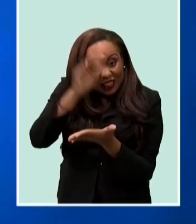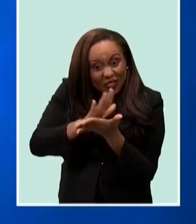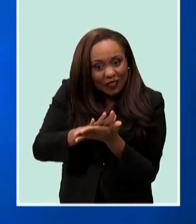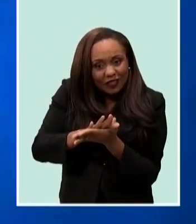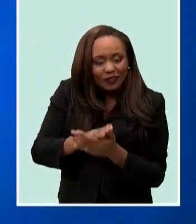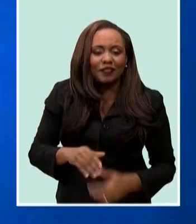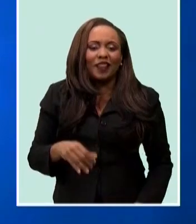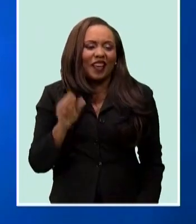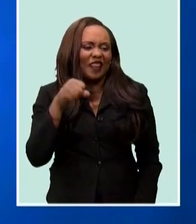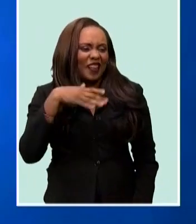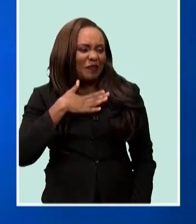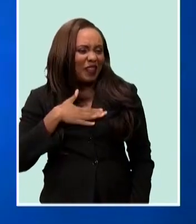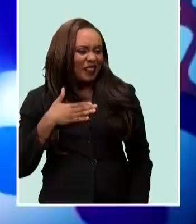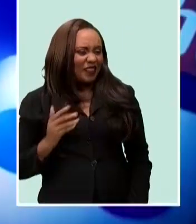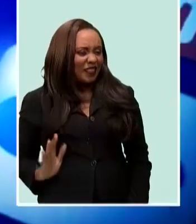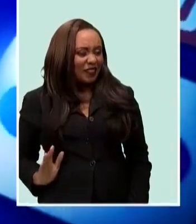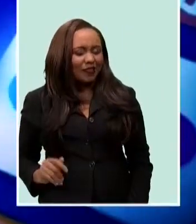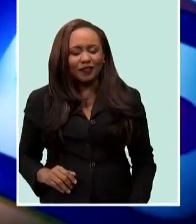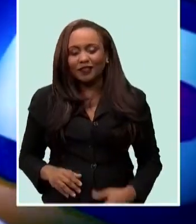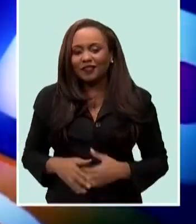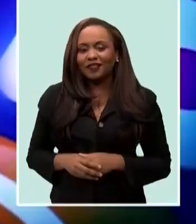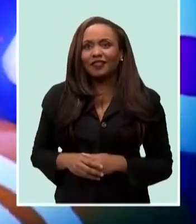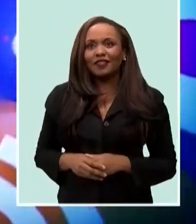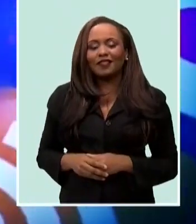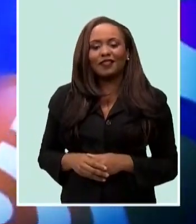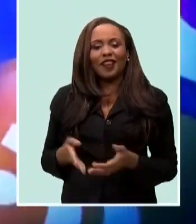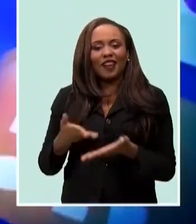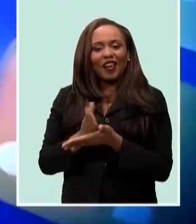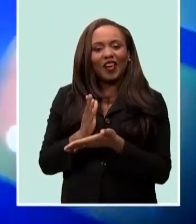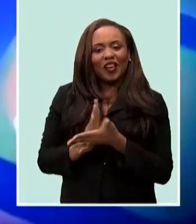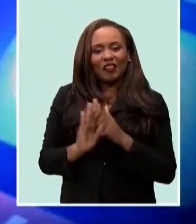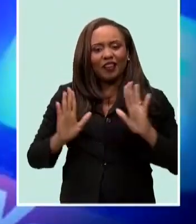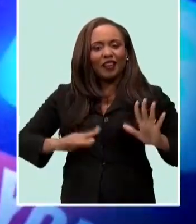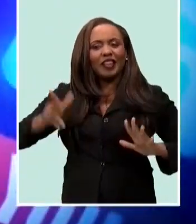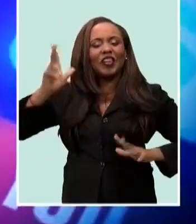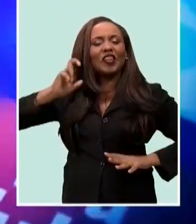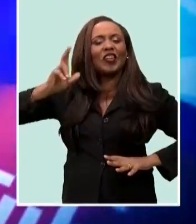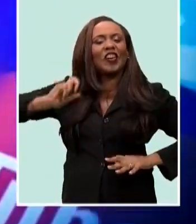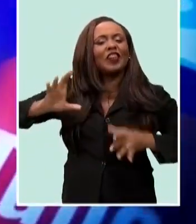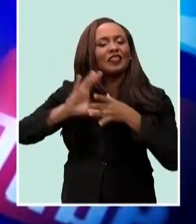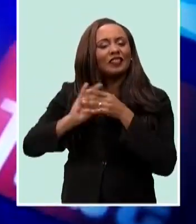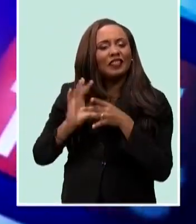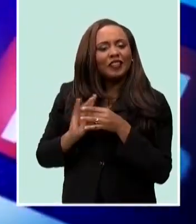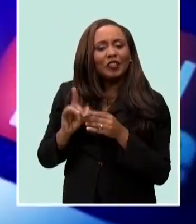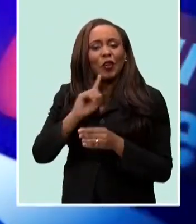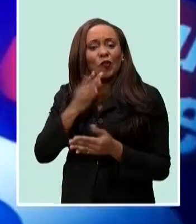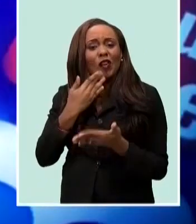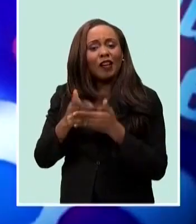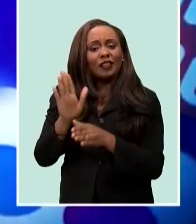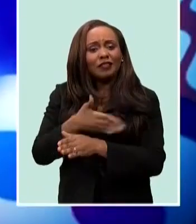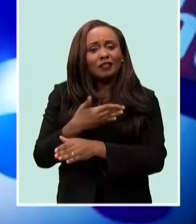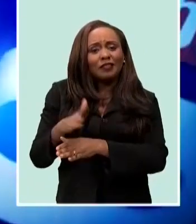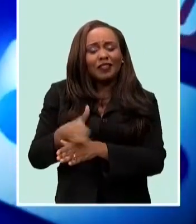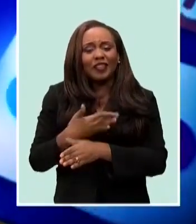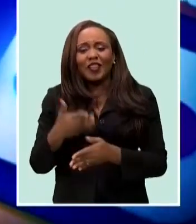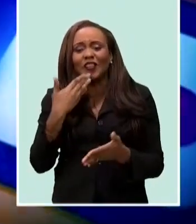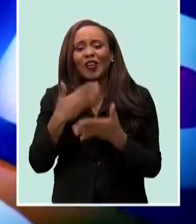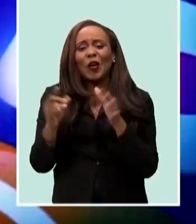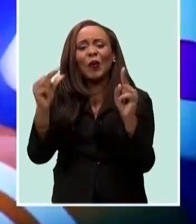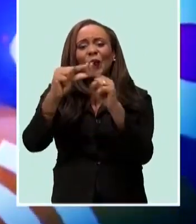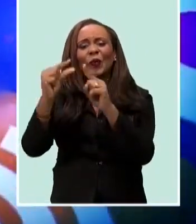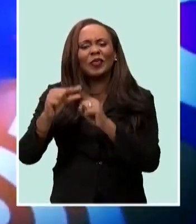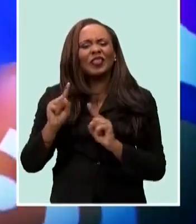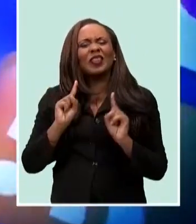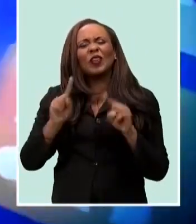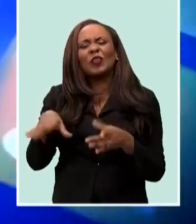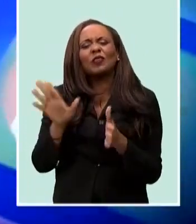school? Yes, please. All right, so you heard him, a catchy tune and some really good lyrics. Try and